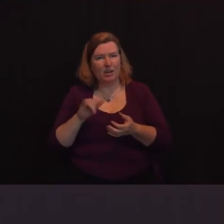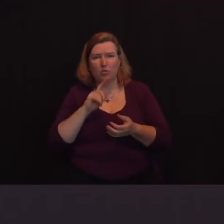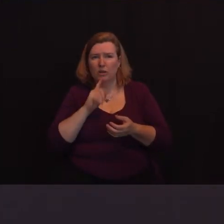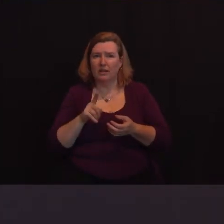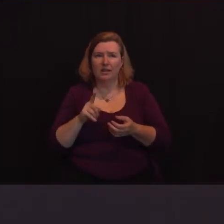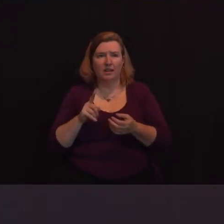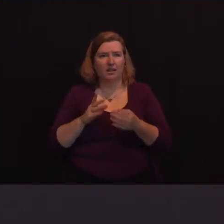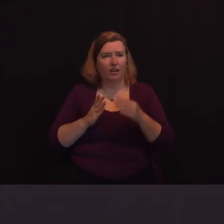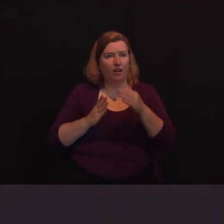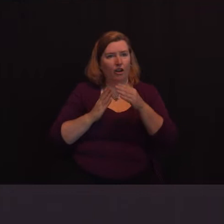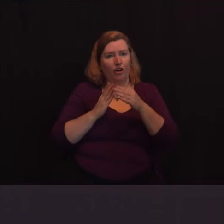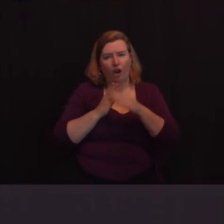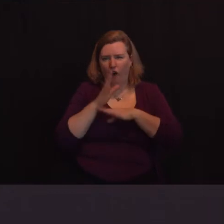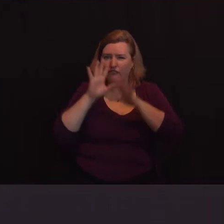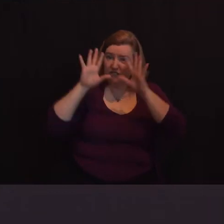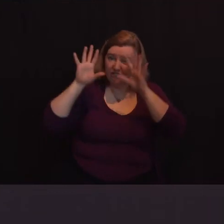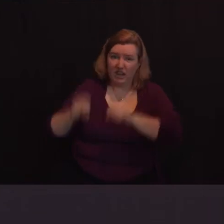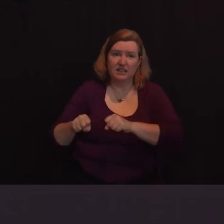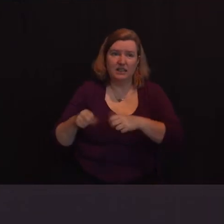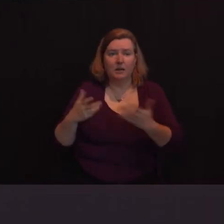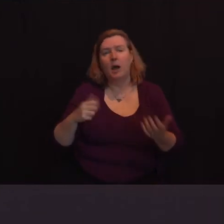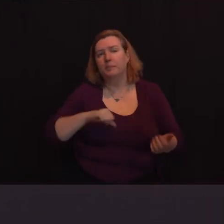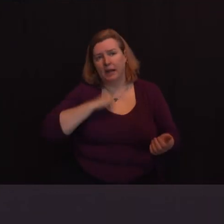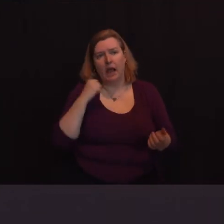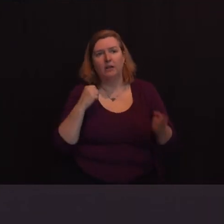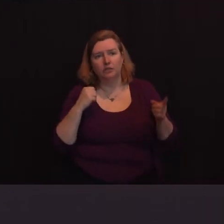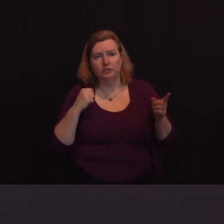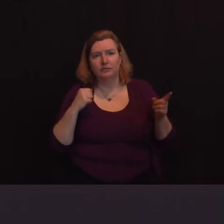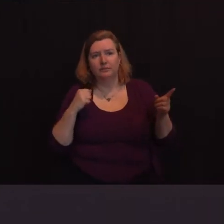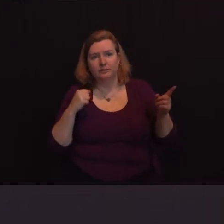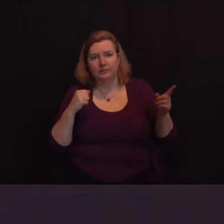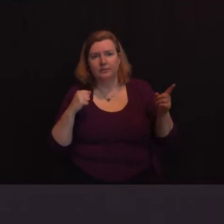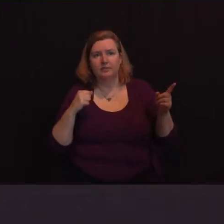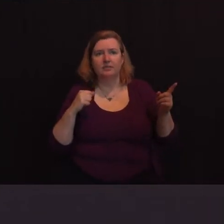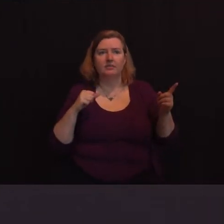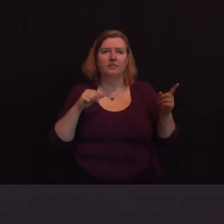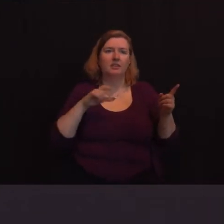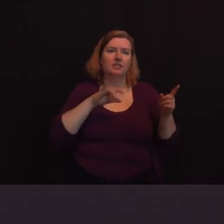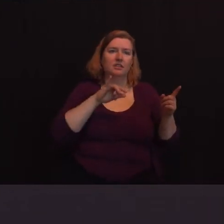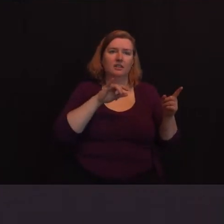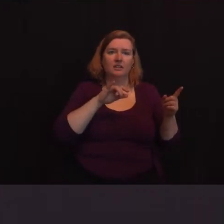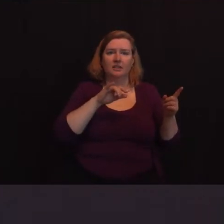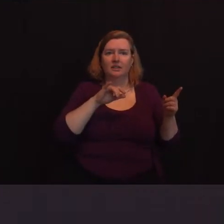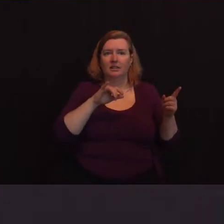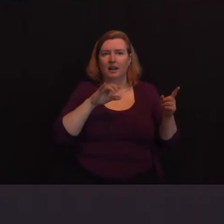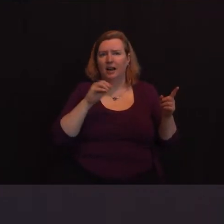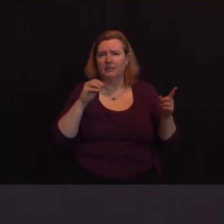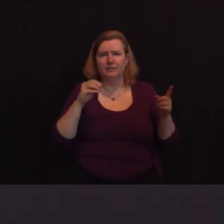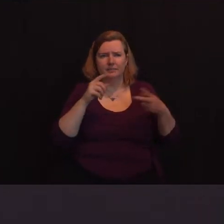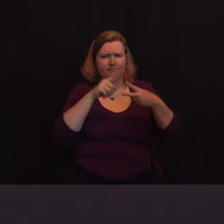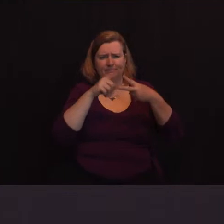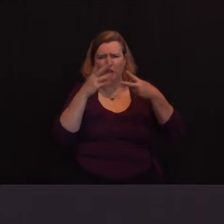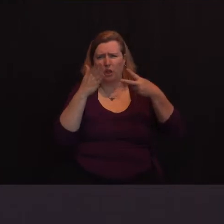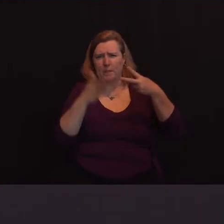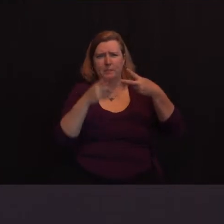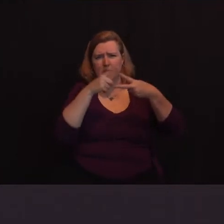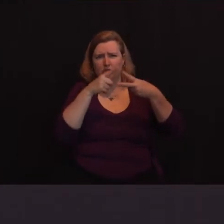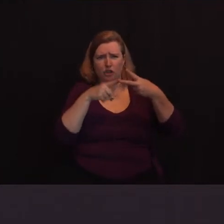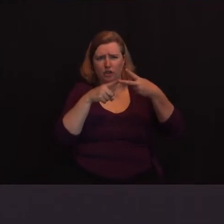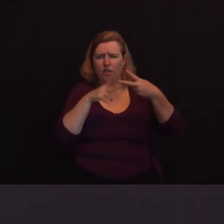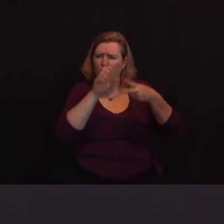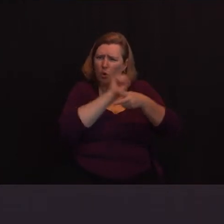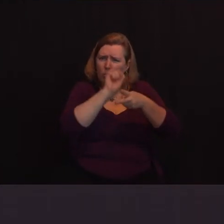I am proud, led by Sheila Oliver. Jim Johnson is no longer in our administration, did a great work early on, that this has been a